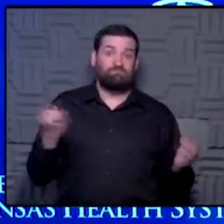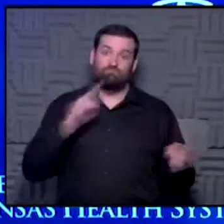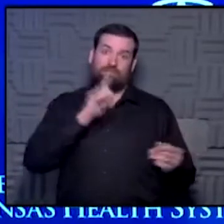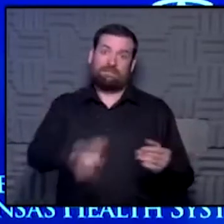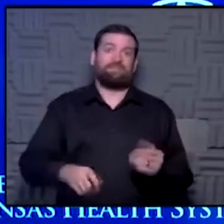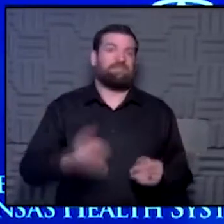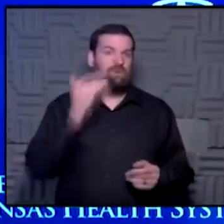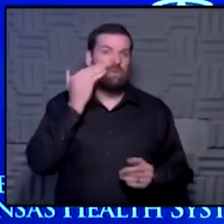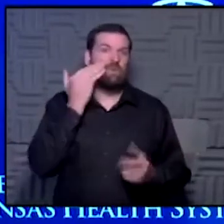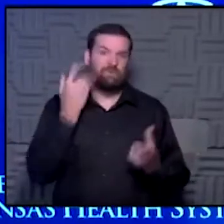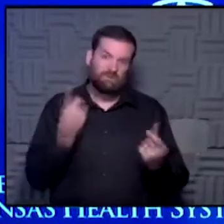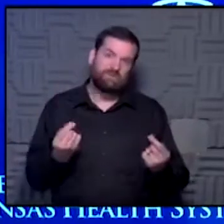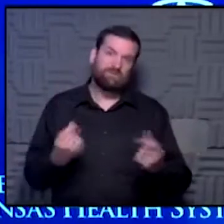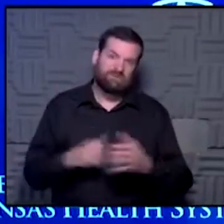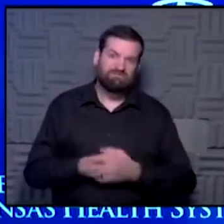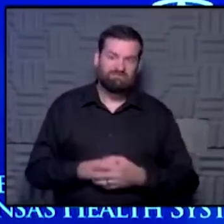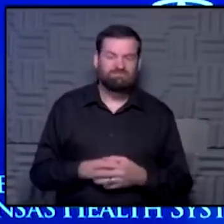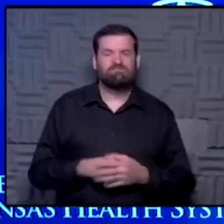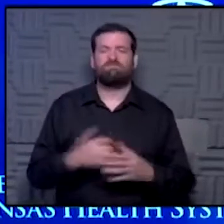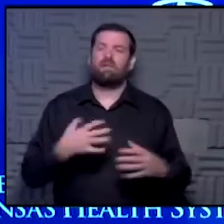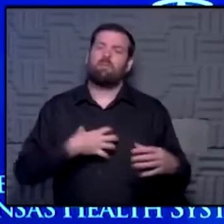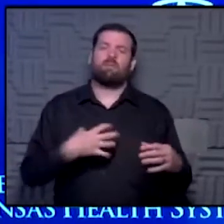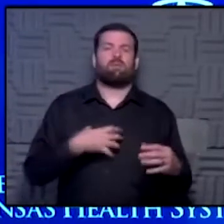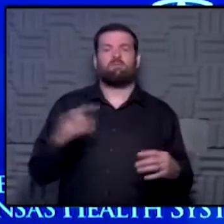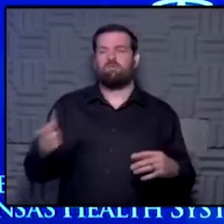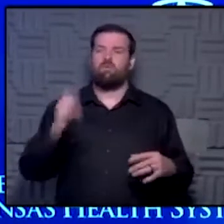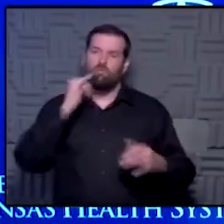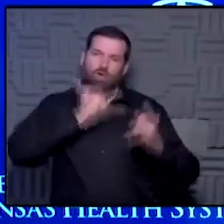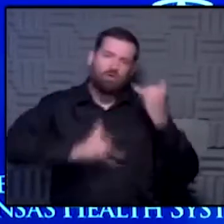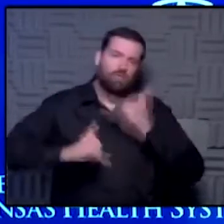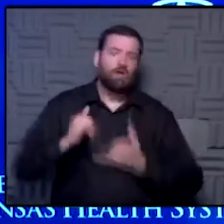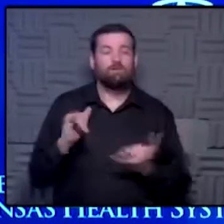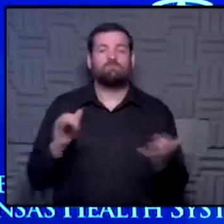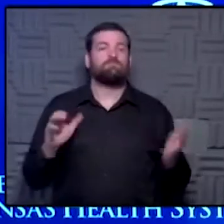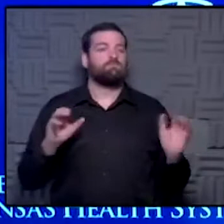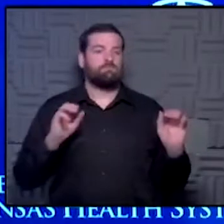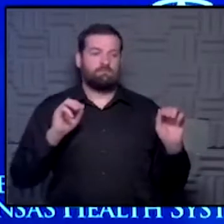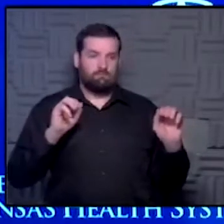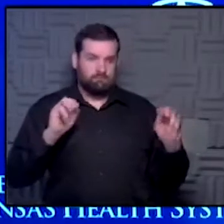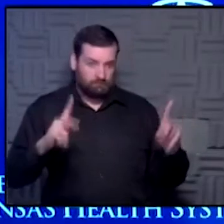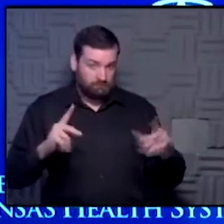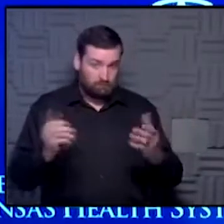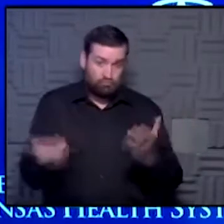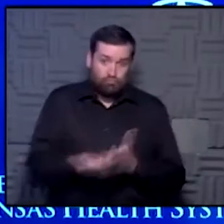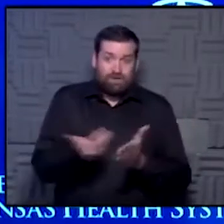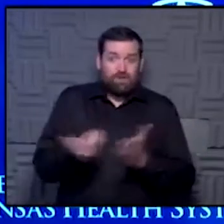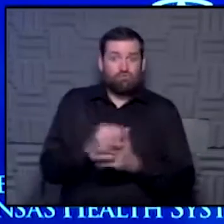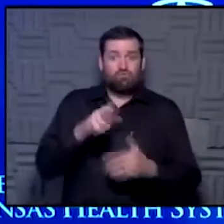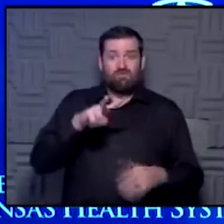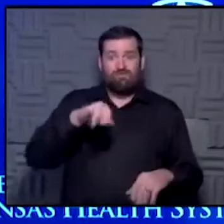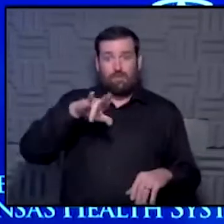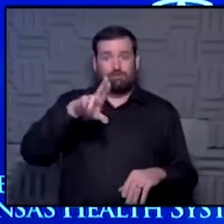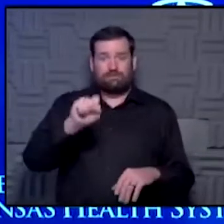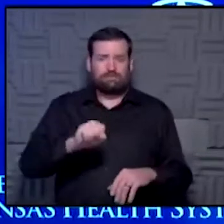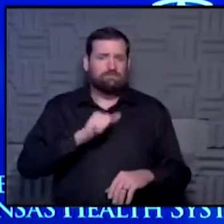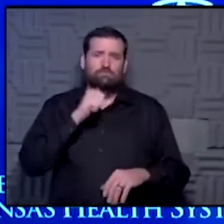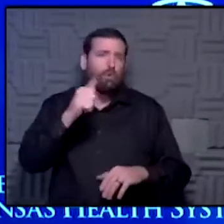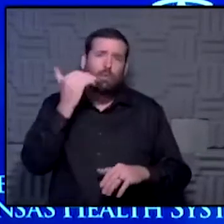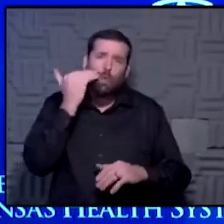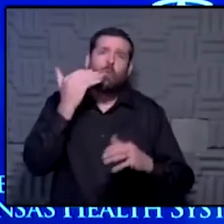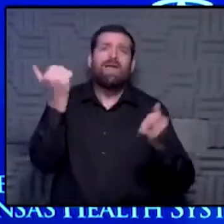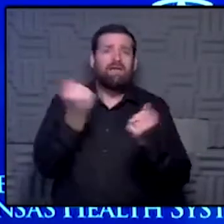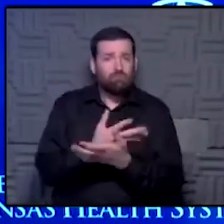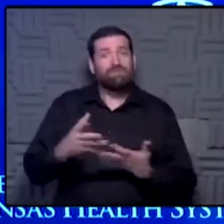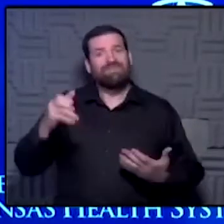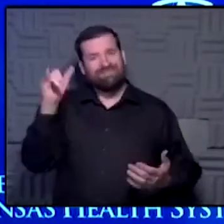what he's doing, I think. Yeah. And people can complain, but he was wrong about this. Well, okay, early in a brand new virus, we don't know everything about it from day one. Yeah, you see,